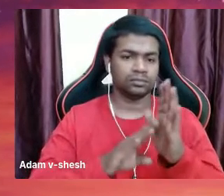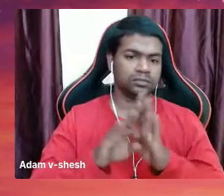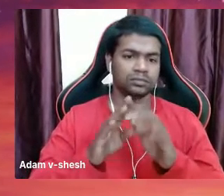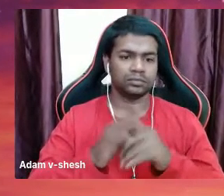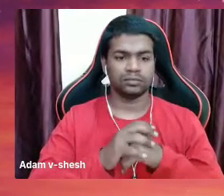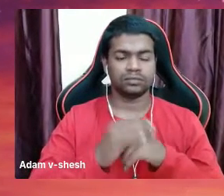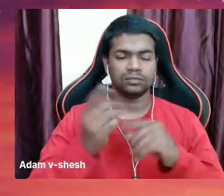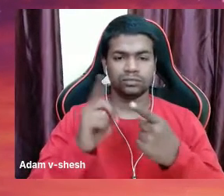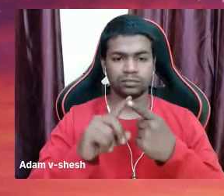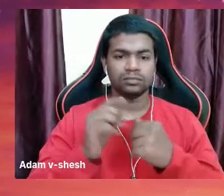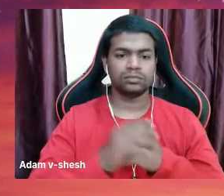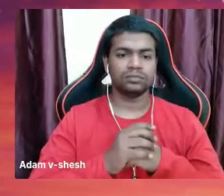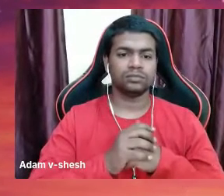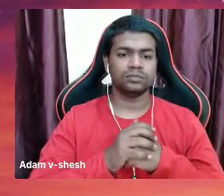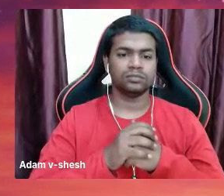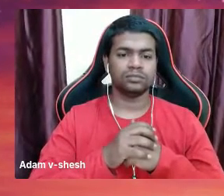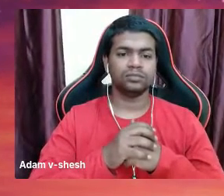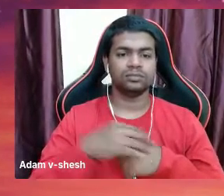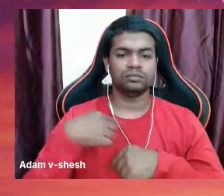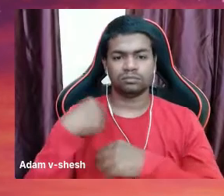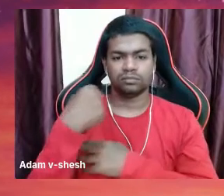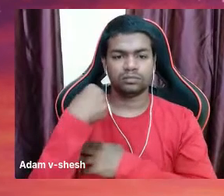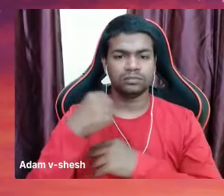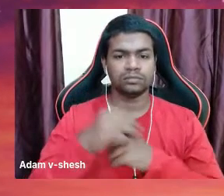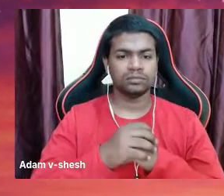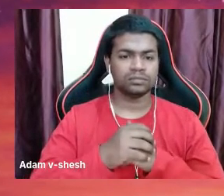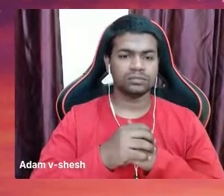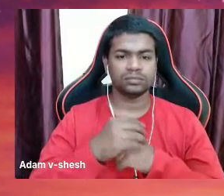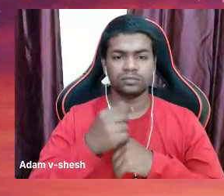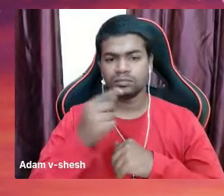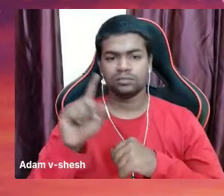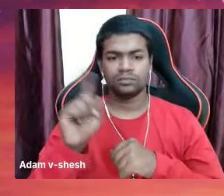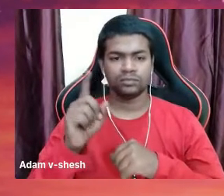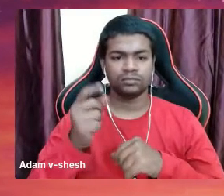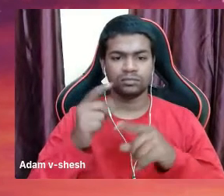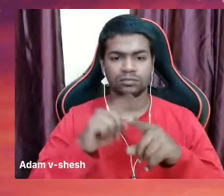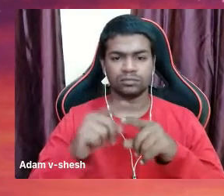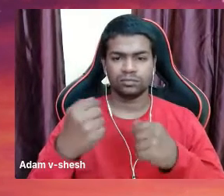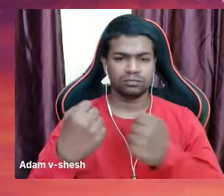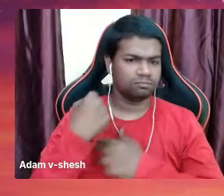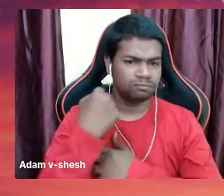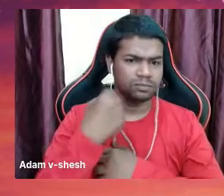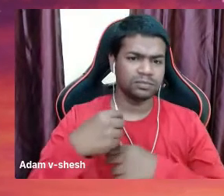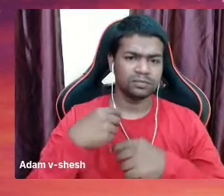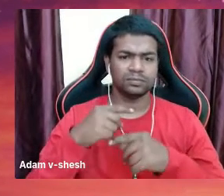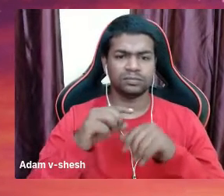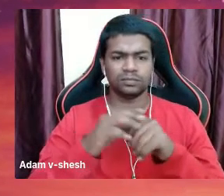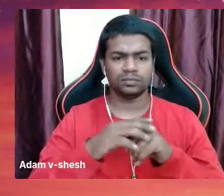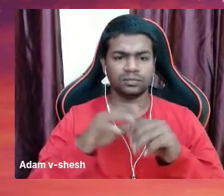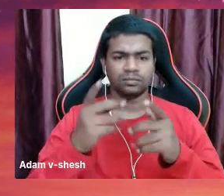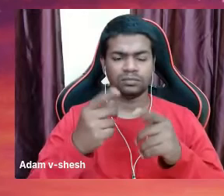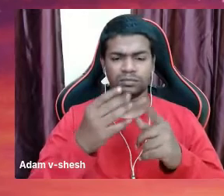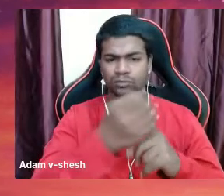to happen. So I have a pretty strong view on where we should be spending our energy rather than trying to hold back